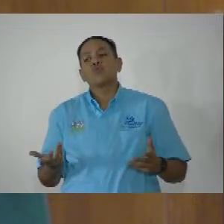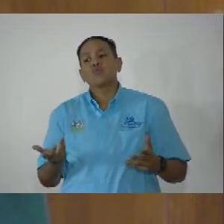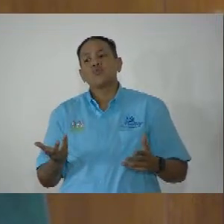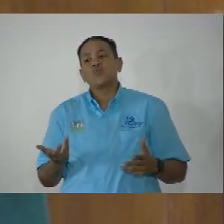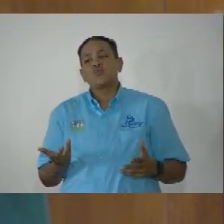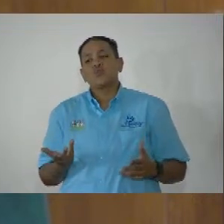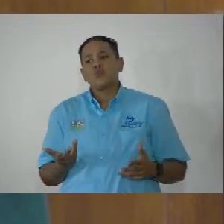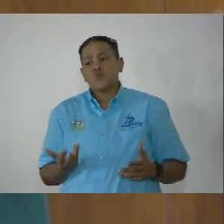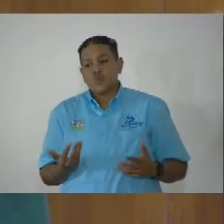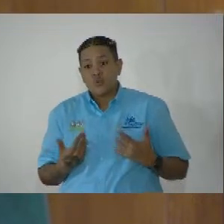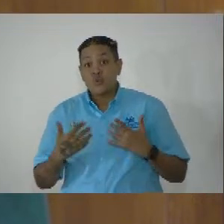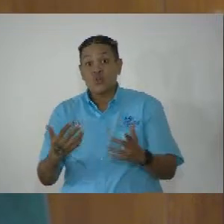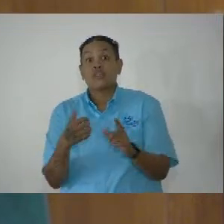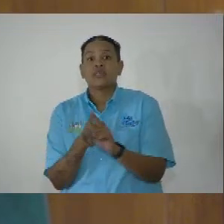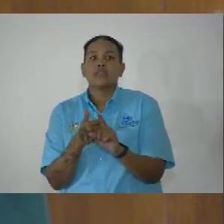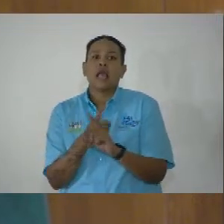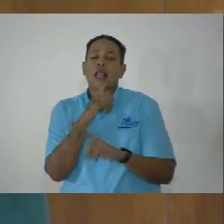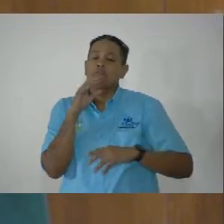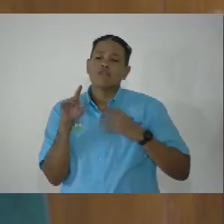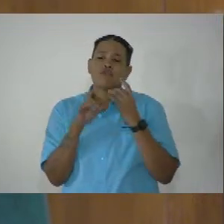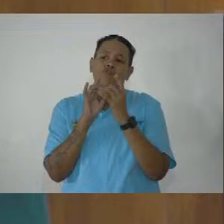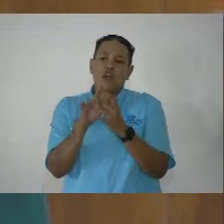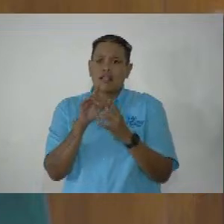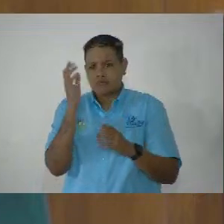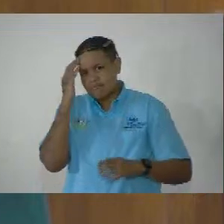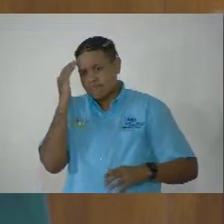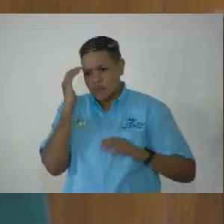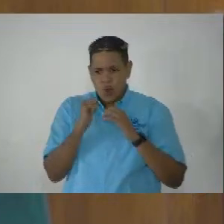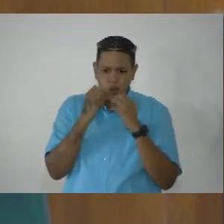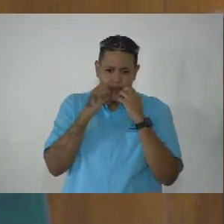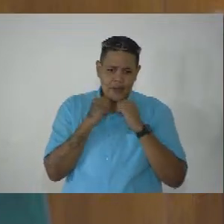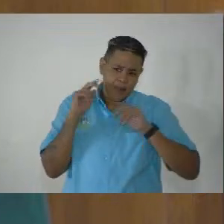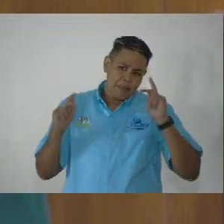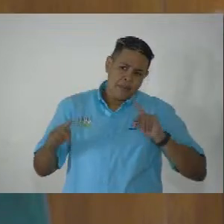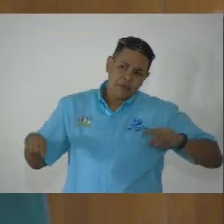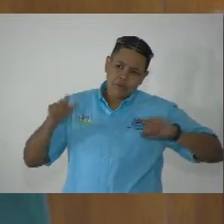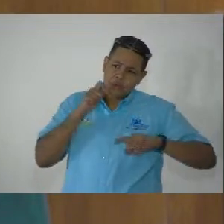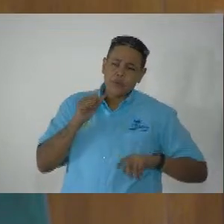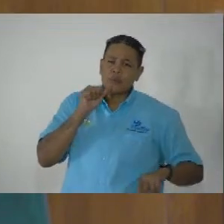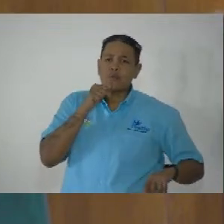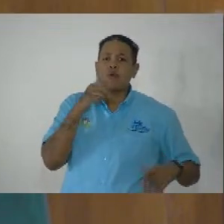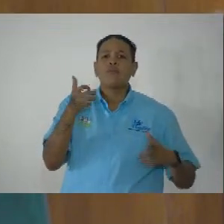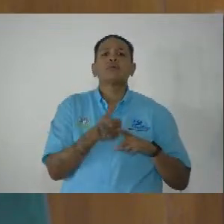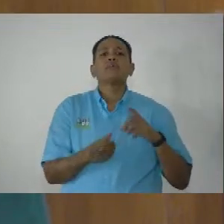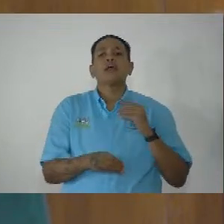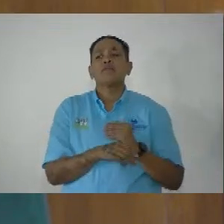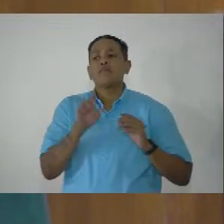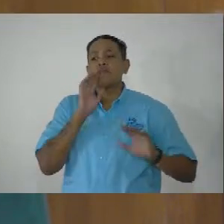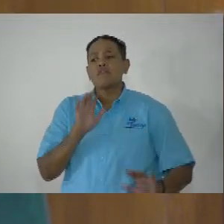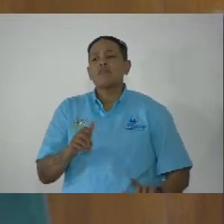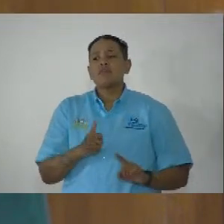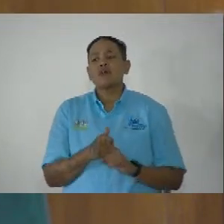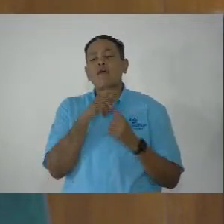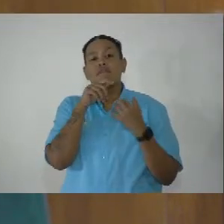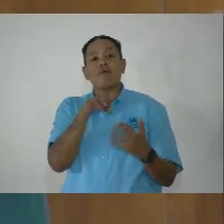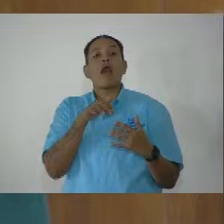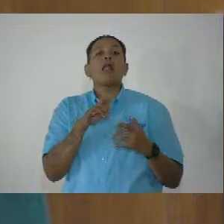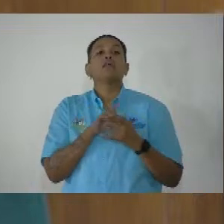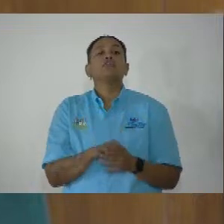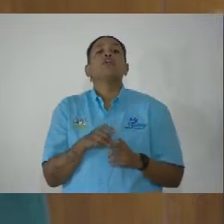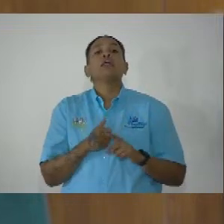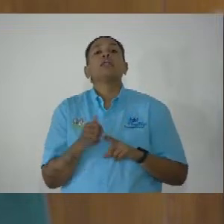buttress itself around how to take care of persons who suffer at the expense of violence